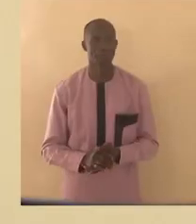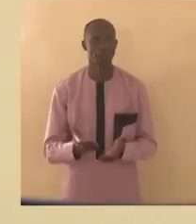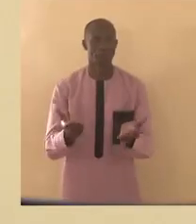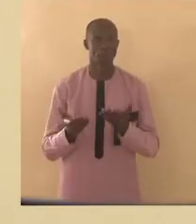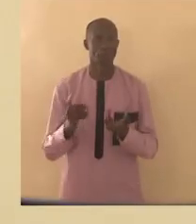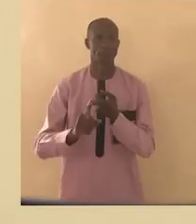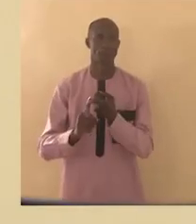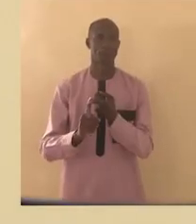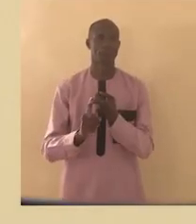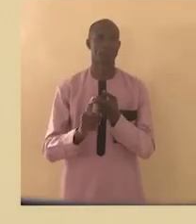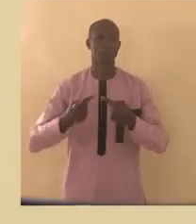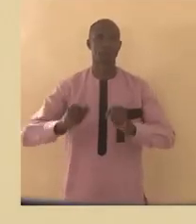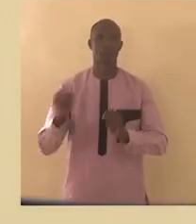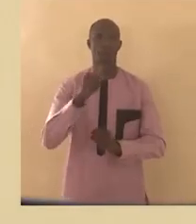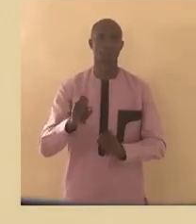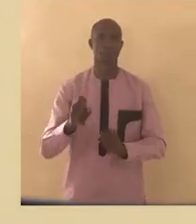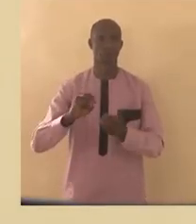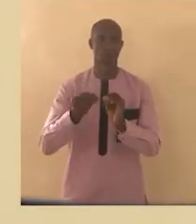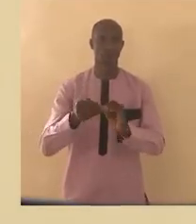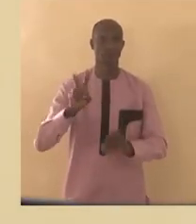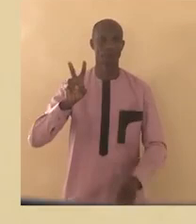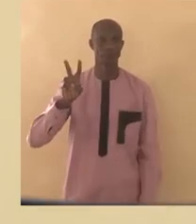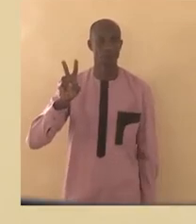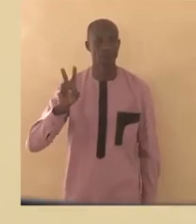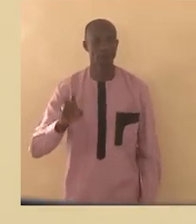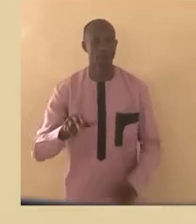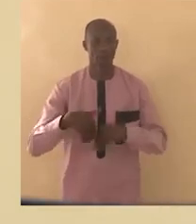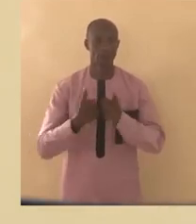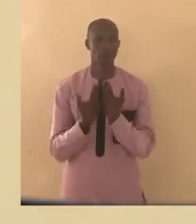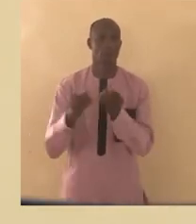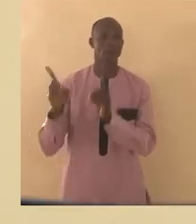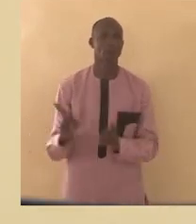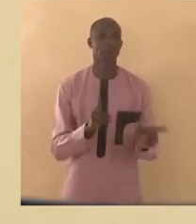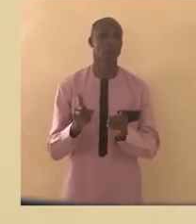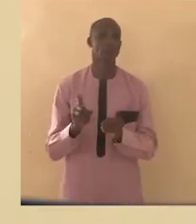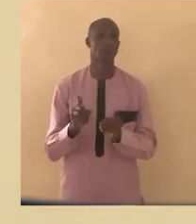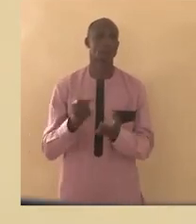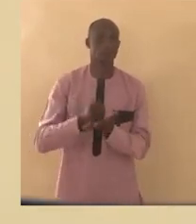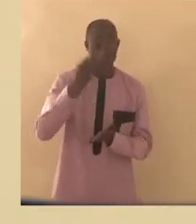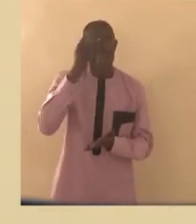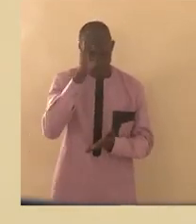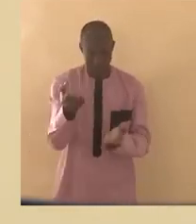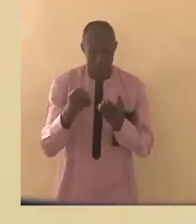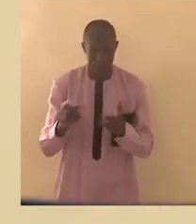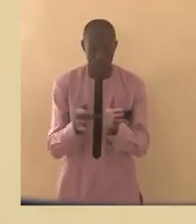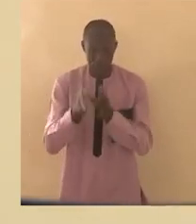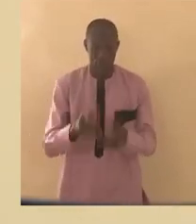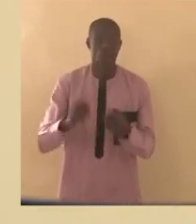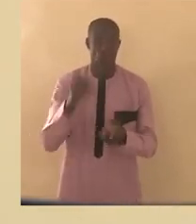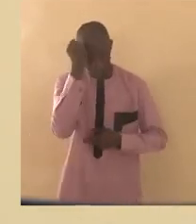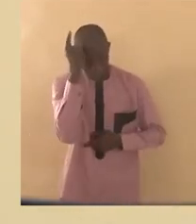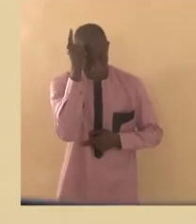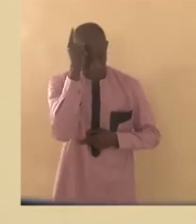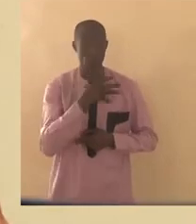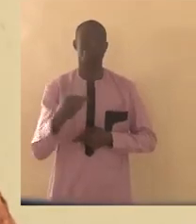I want to attempt question number two. Yes. How does St. Peter want Christians to